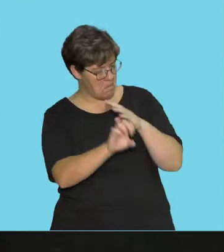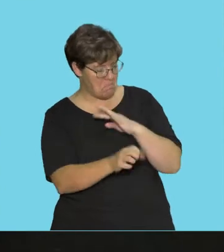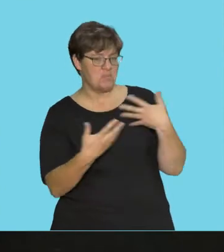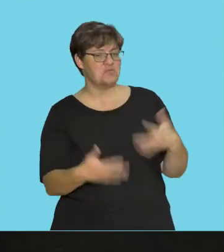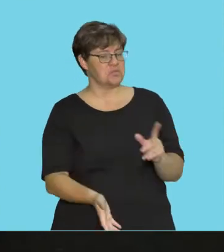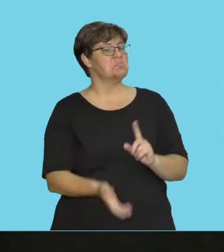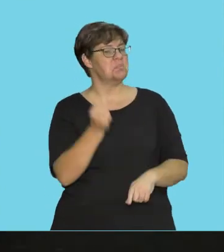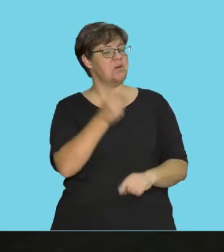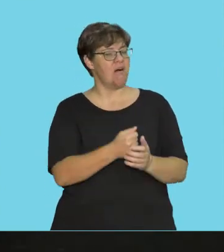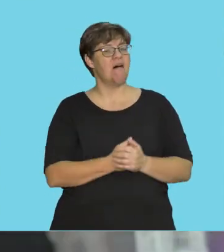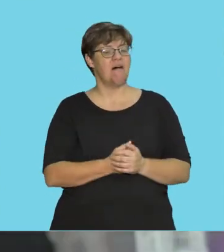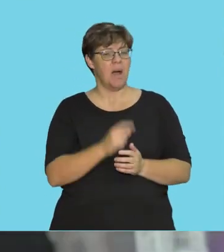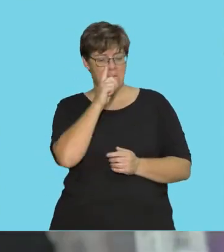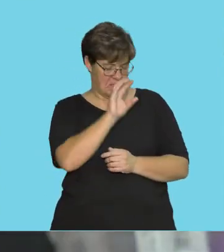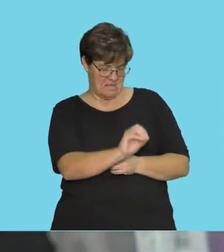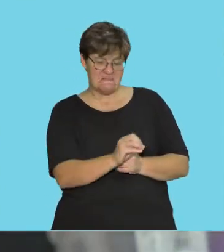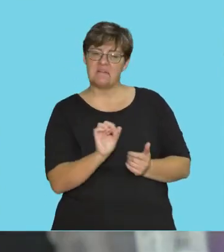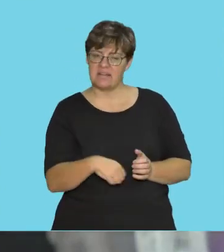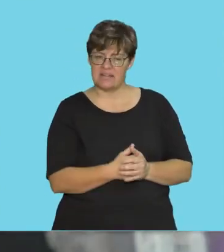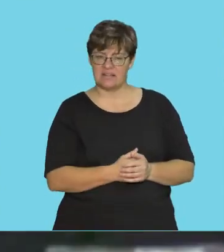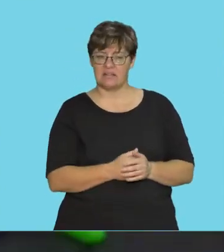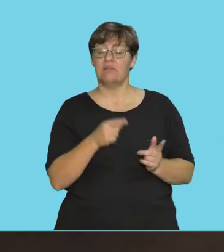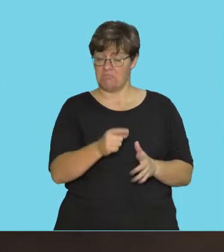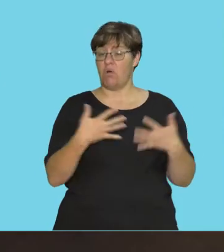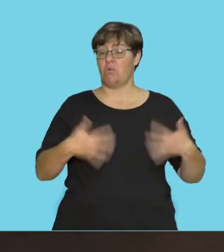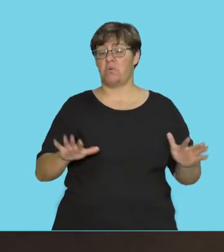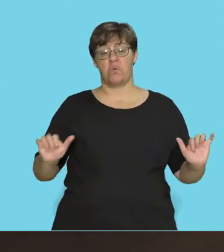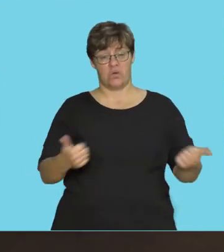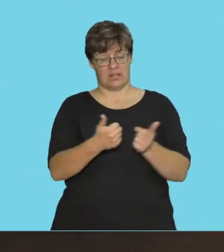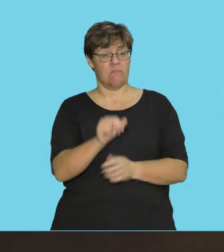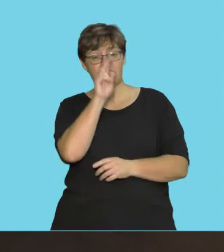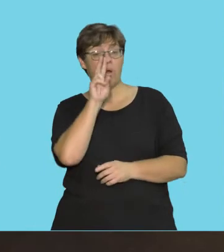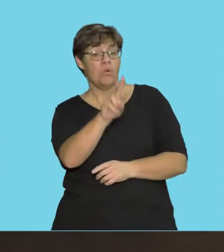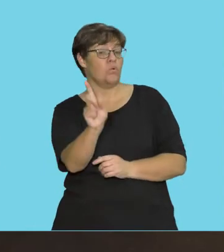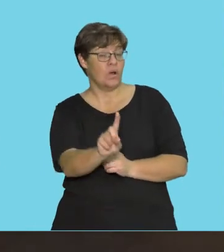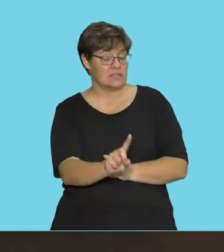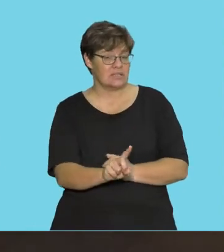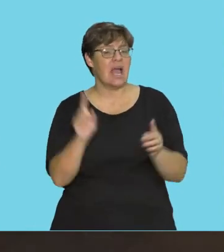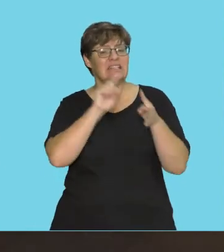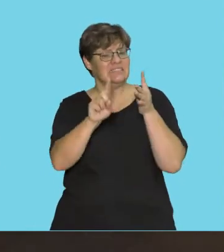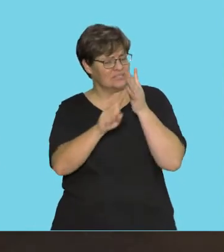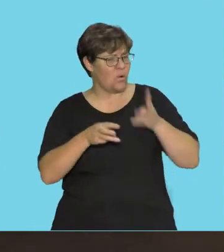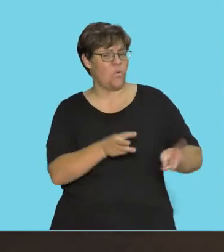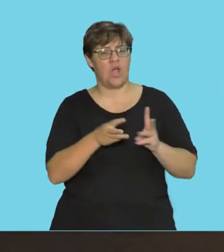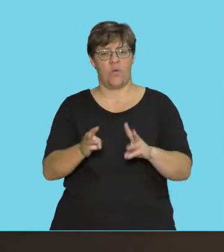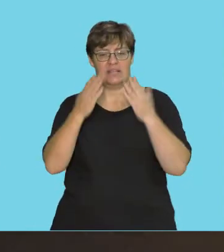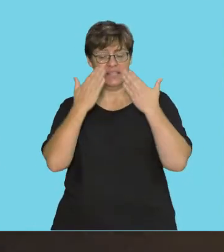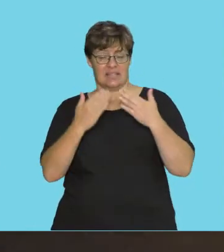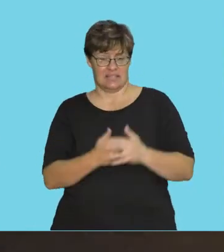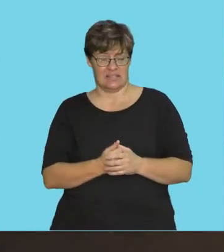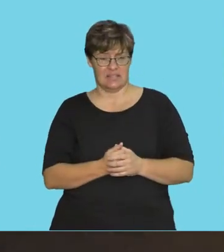pick up your points already. You've used pink over here. Okay, so this is really great. What we're looking at is different ways to